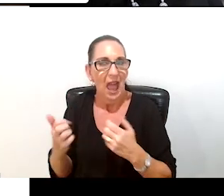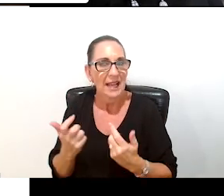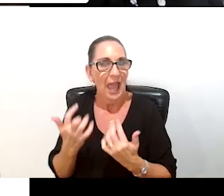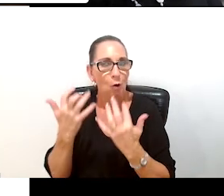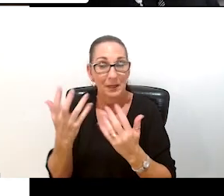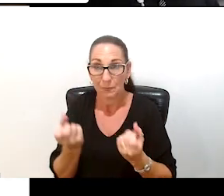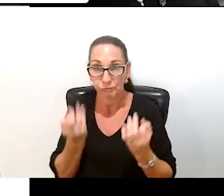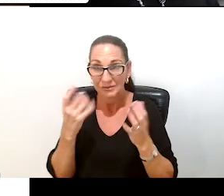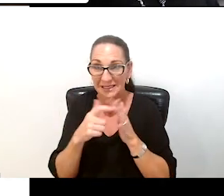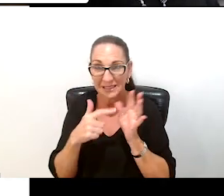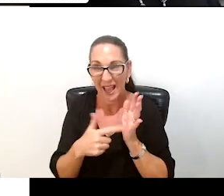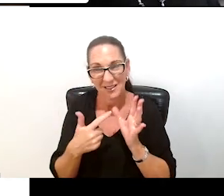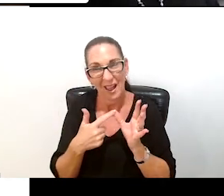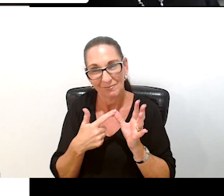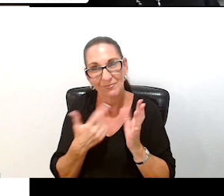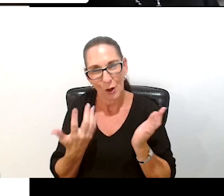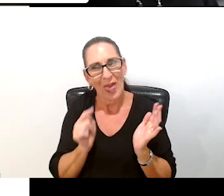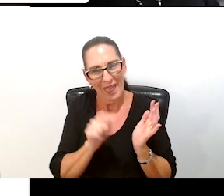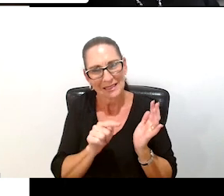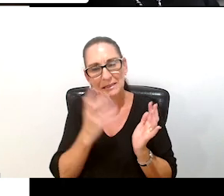doesn't exist. And that's really important.